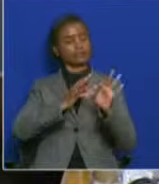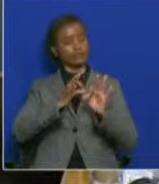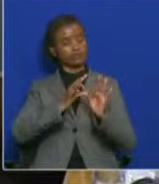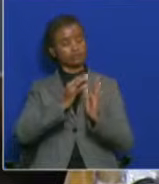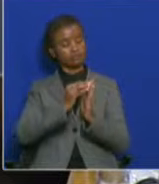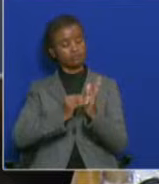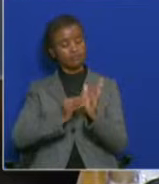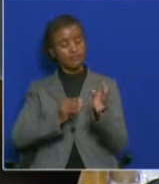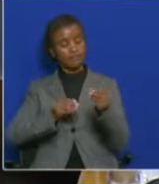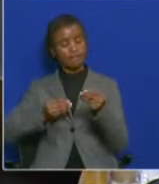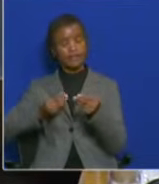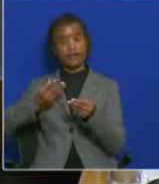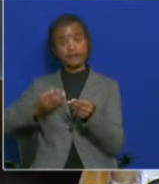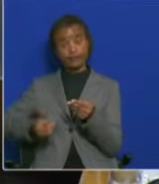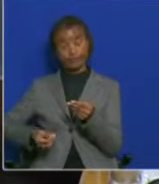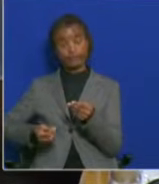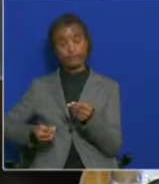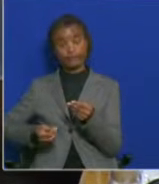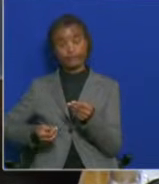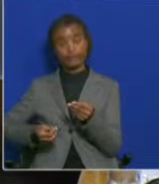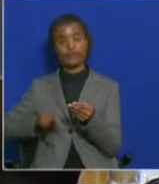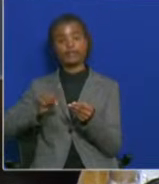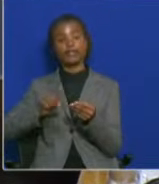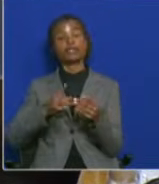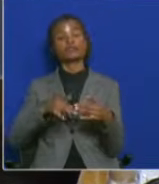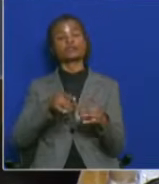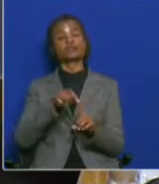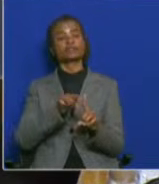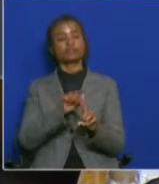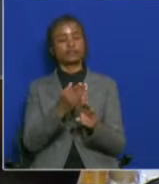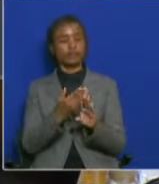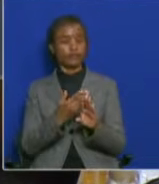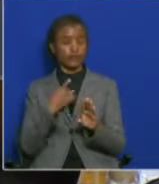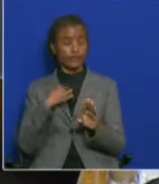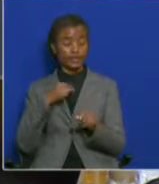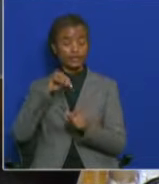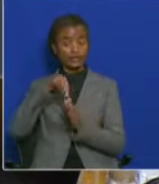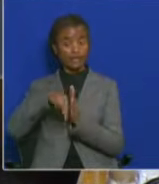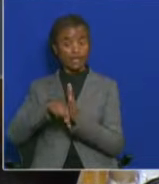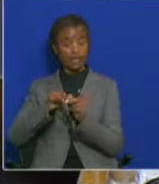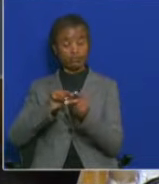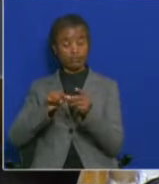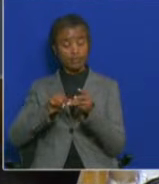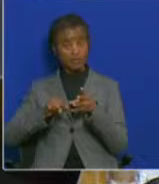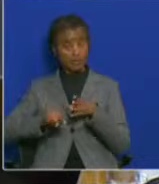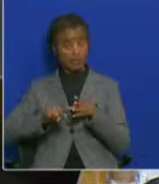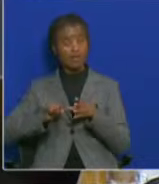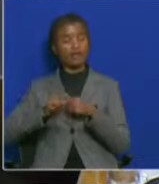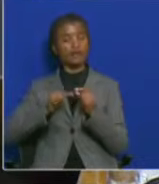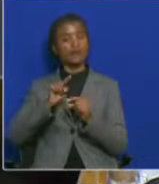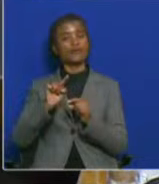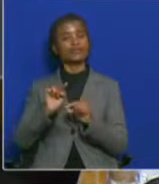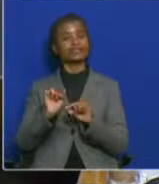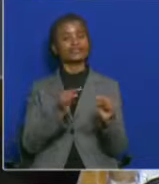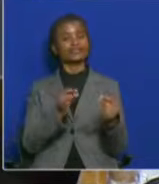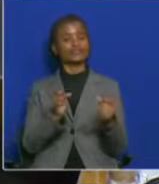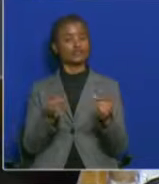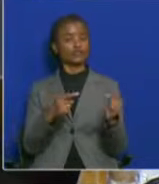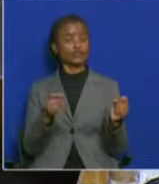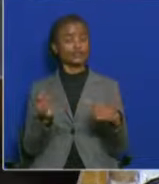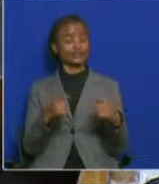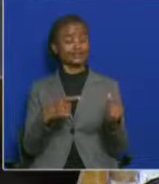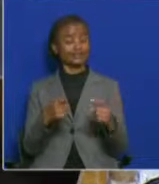given that I am going to go in some detail through the chat, it's important that their version is placed on record before I do